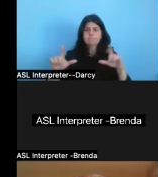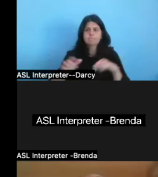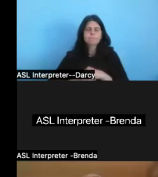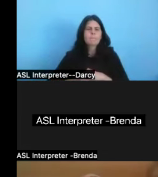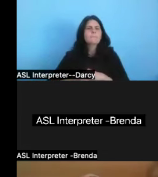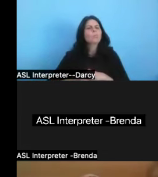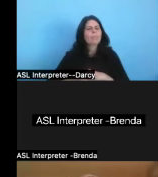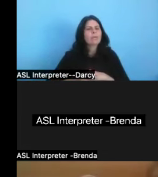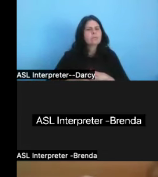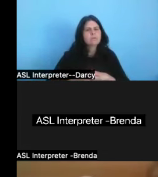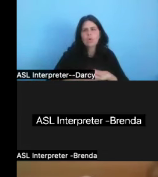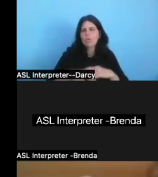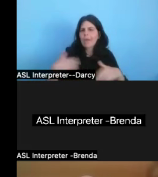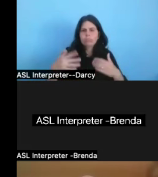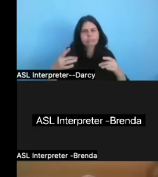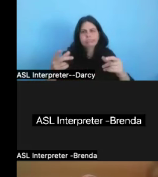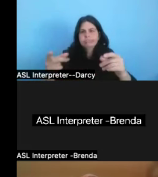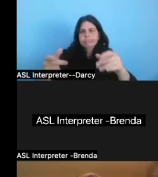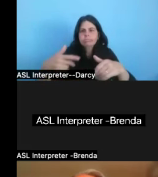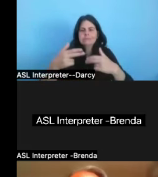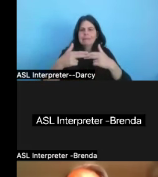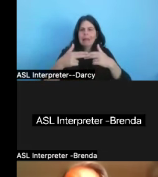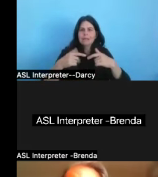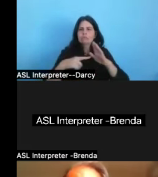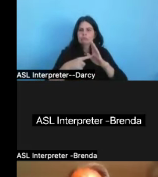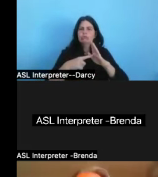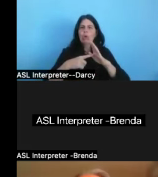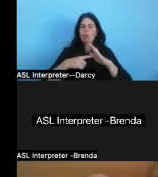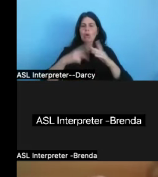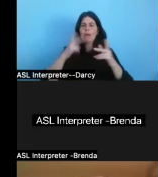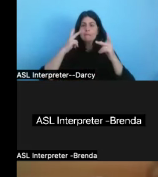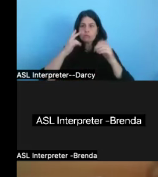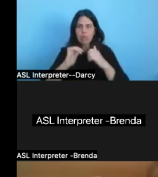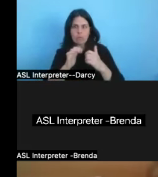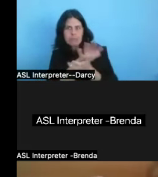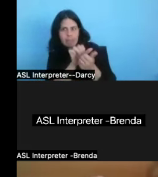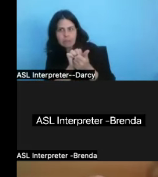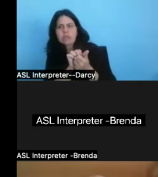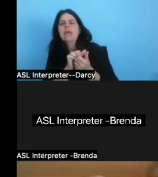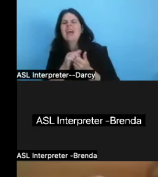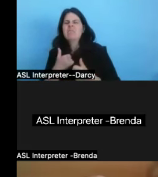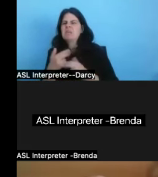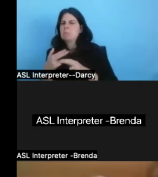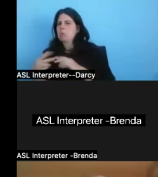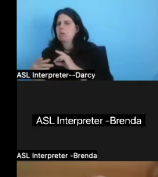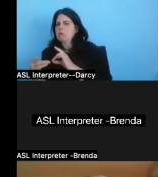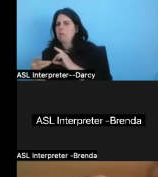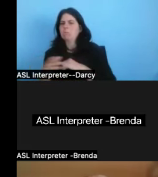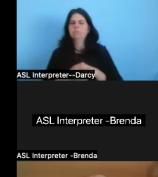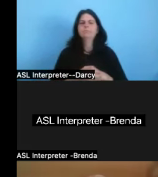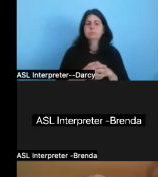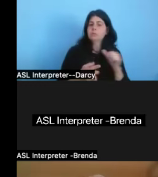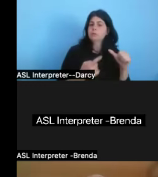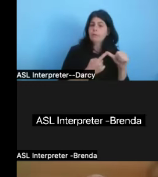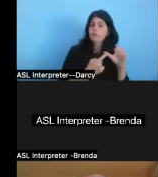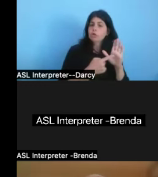I'm going to go through a rapid series of slides just so you get a visual of the damage with just brief commentary. This first one is showing